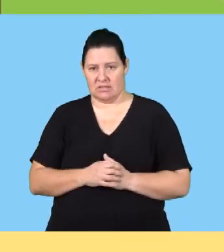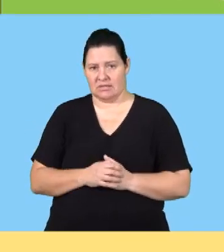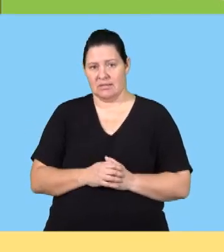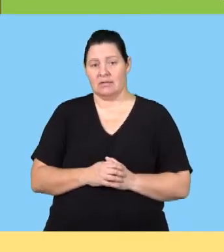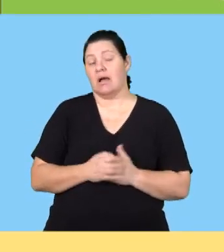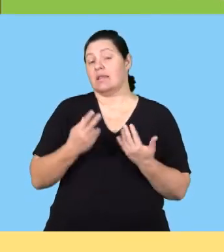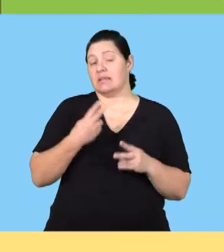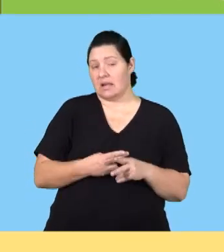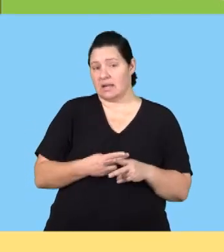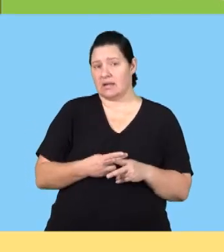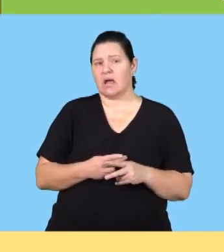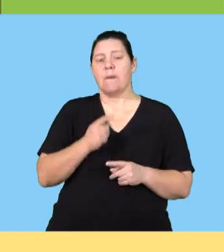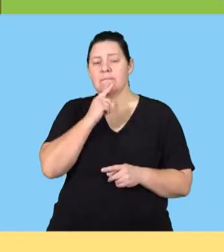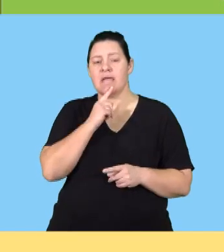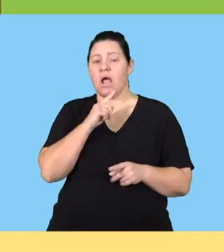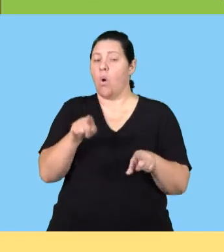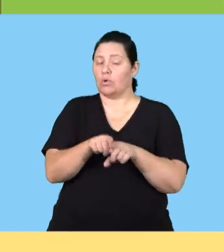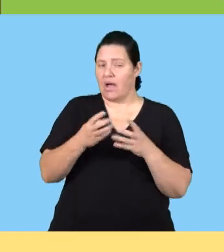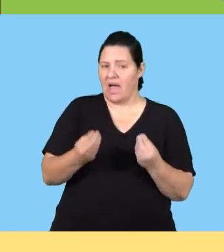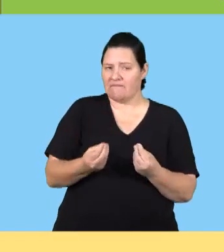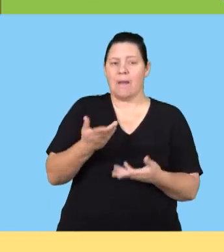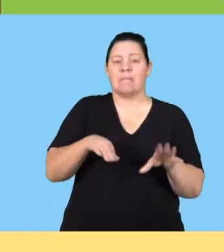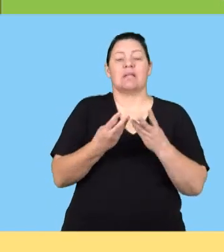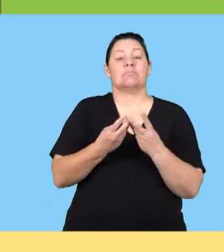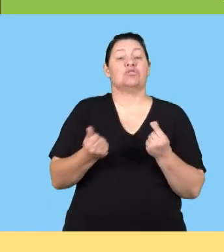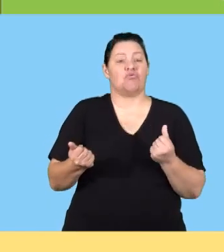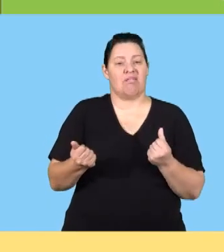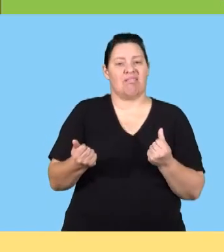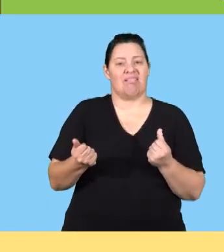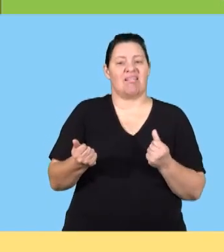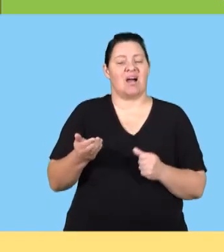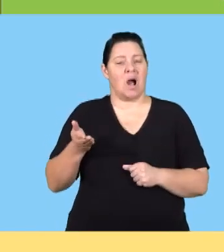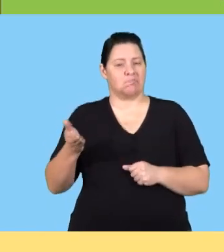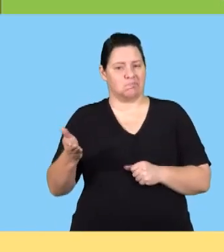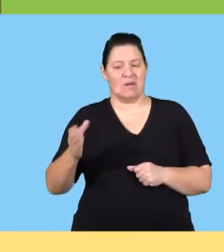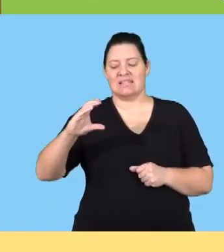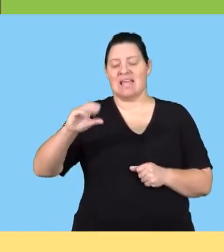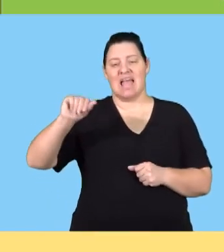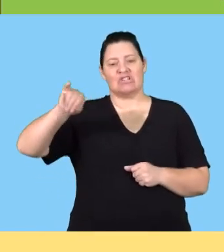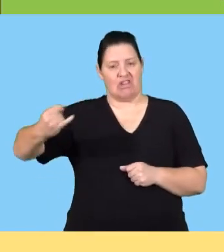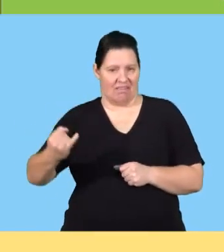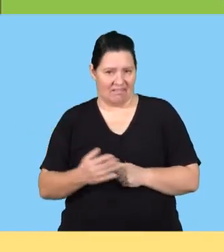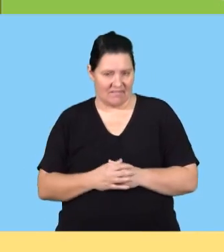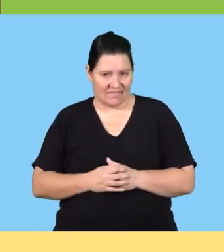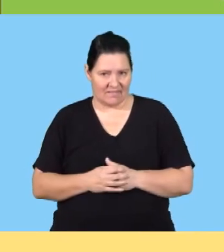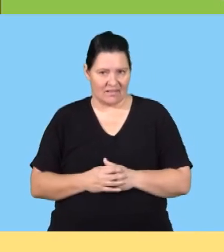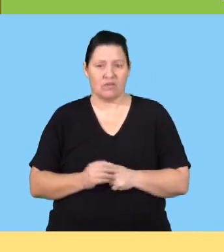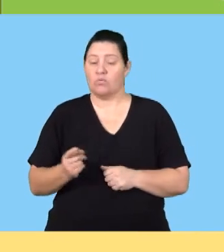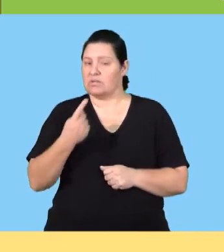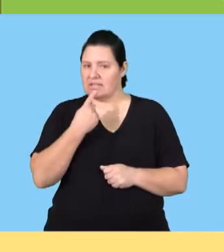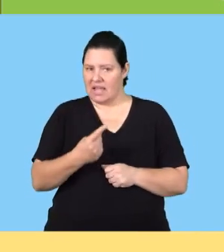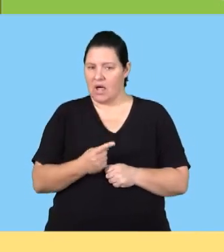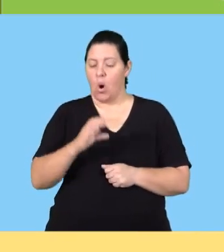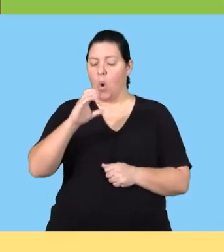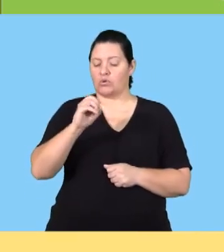24,600. Then I also have some packing materials that are in the creditors allowances journal. So I also